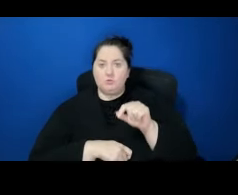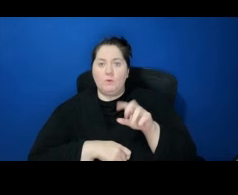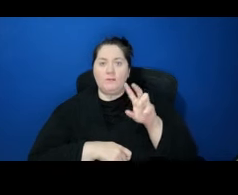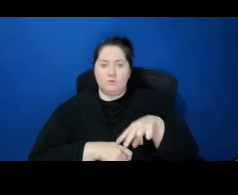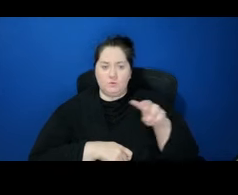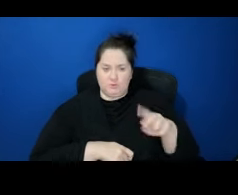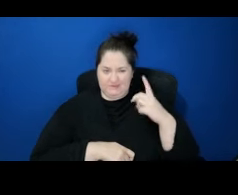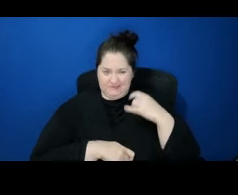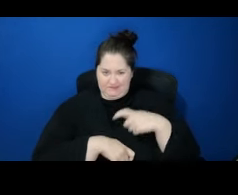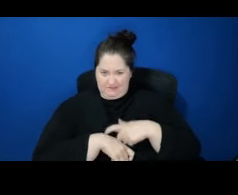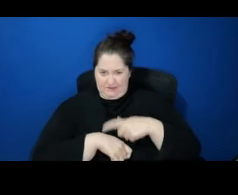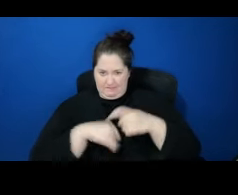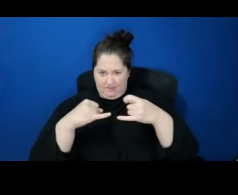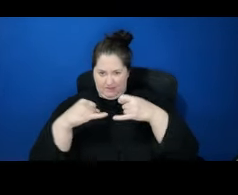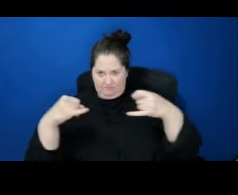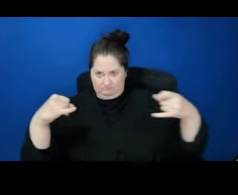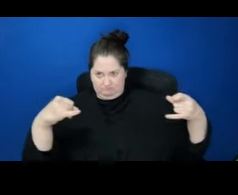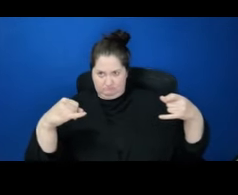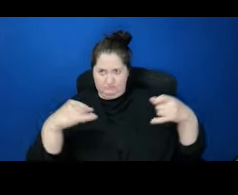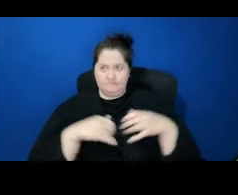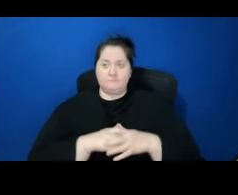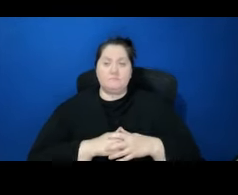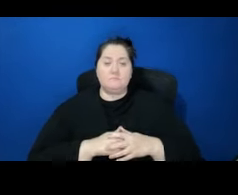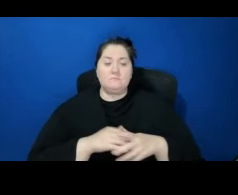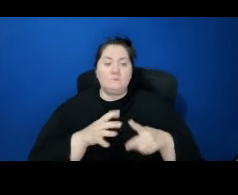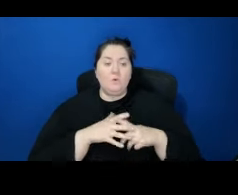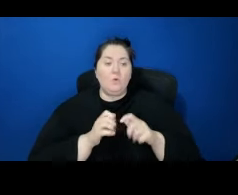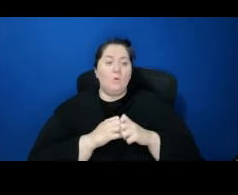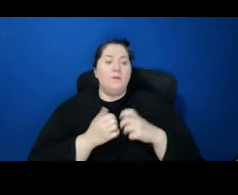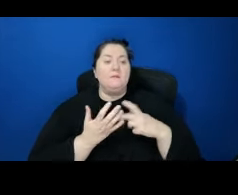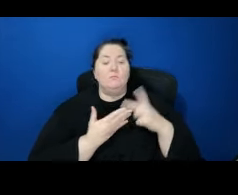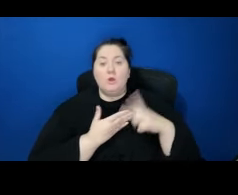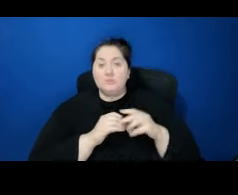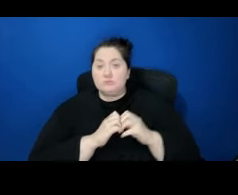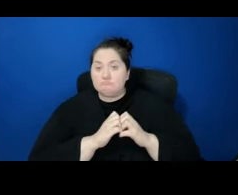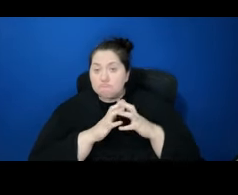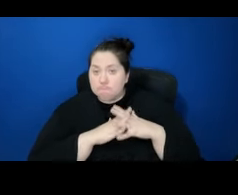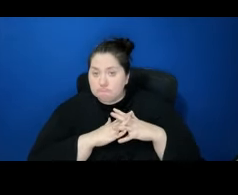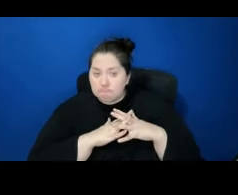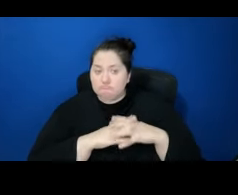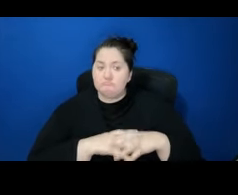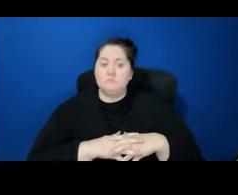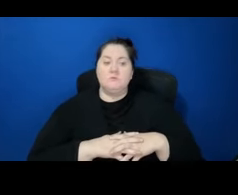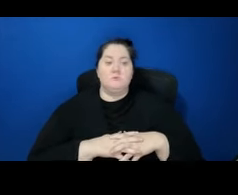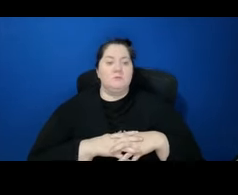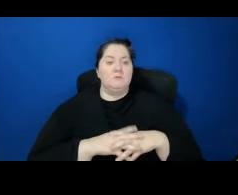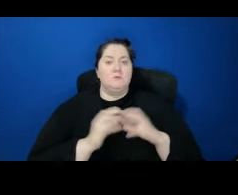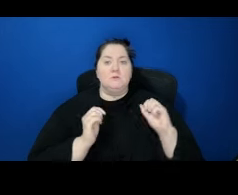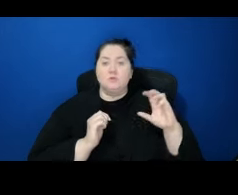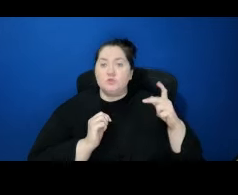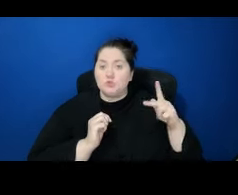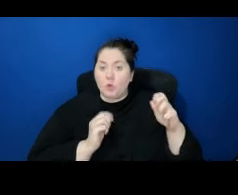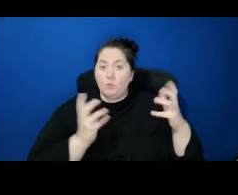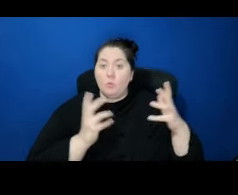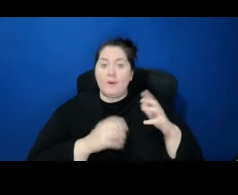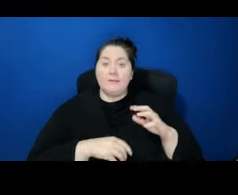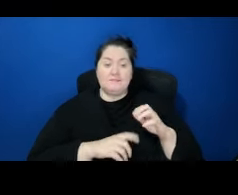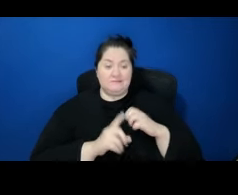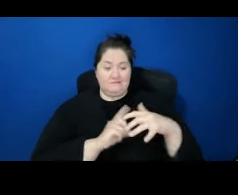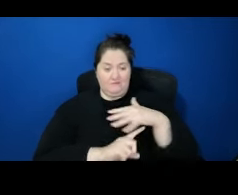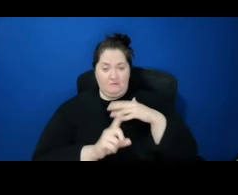project timeline on this slide. Began with project launch and scoping of our environmental impact